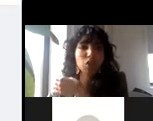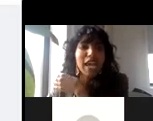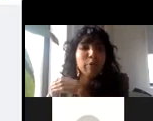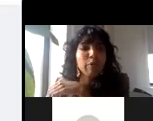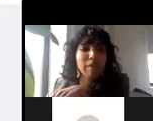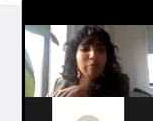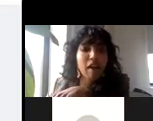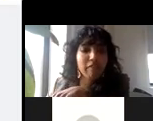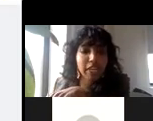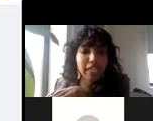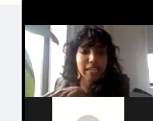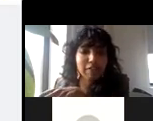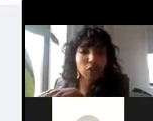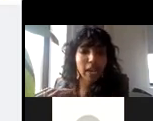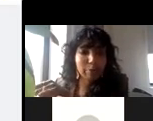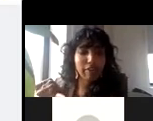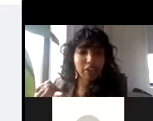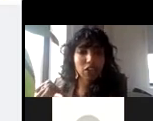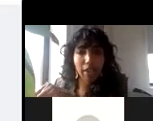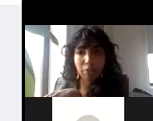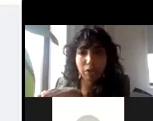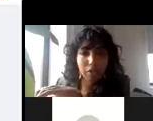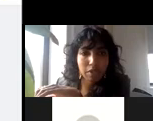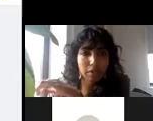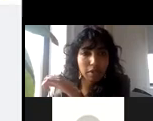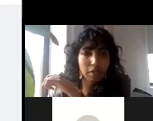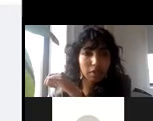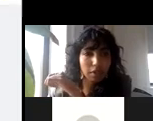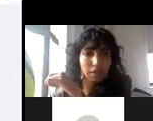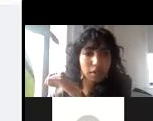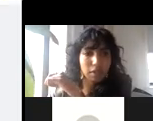We have tried to prevent poverty instead of trying to prevent child abuse.